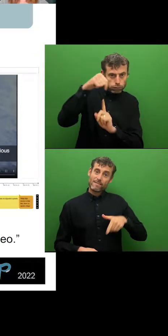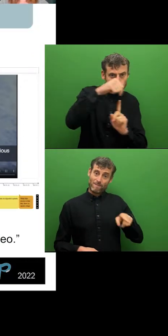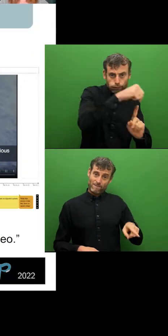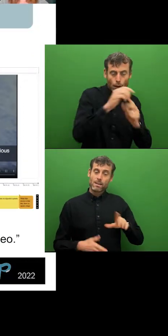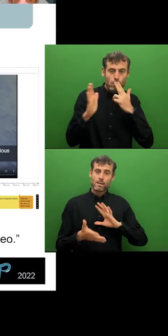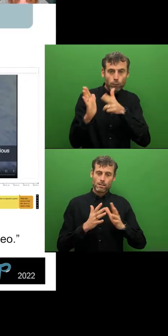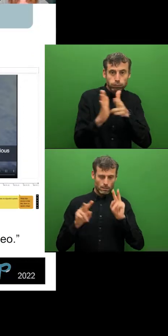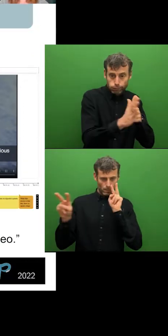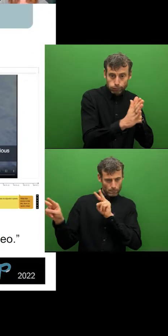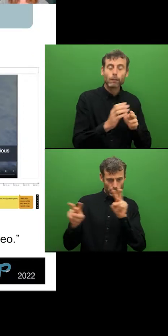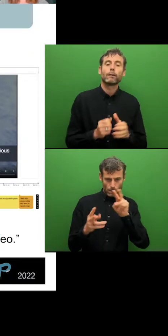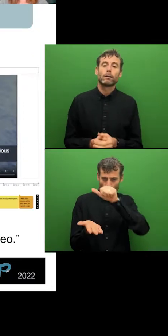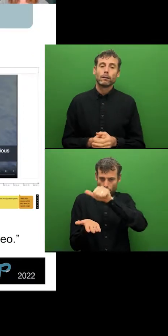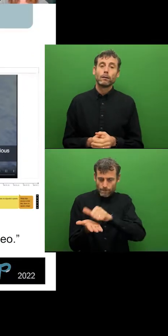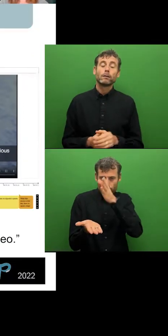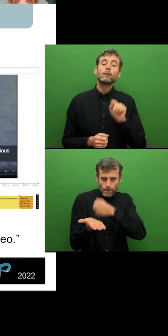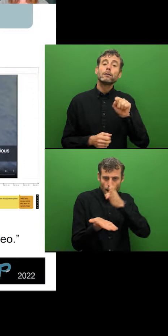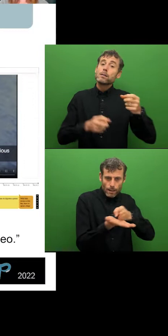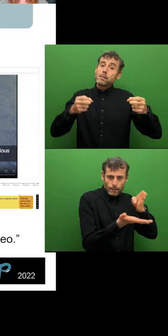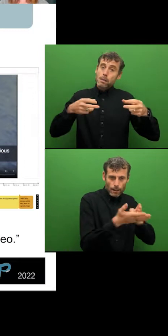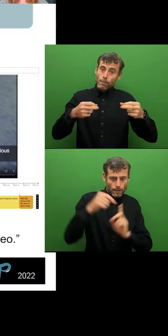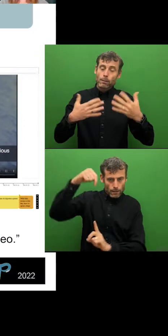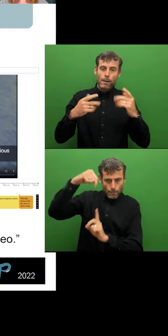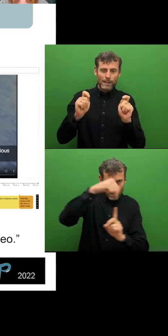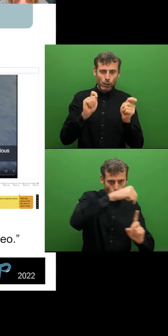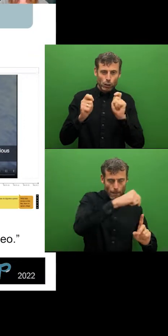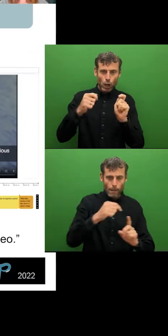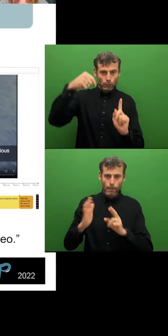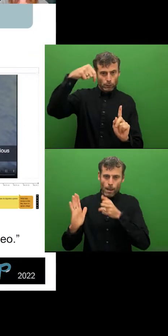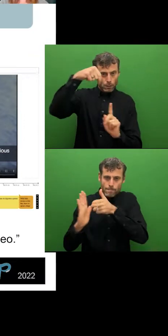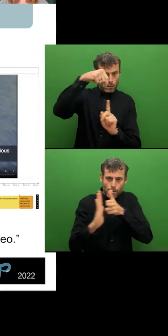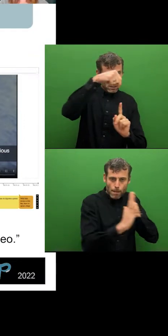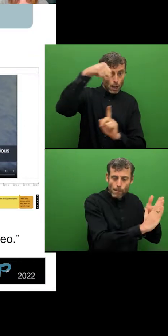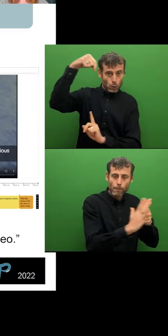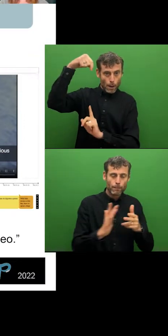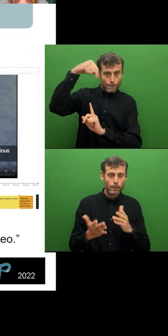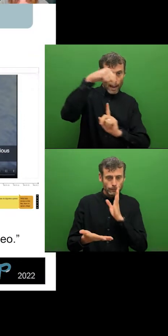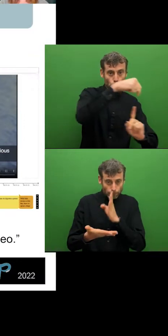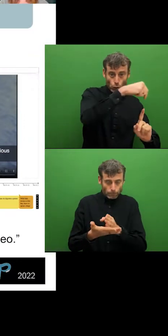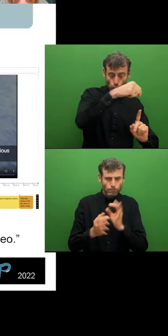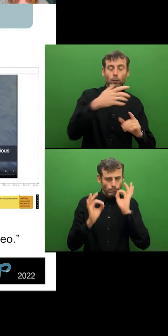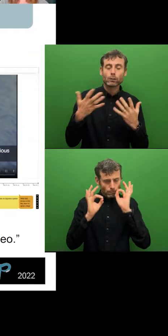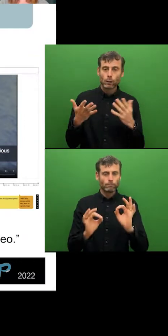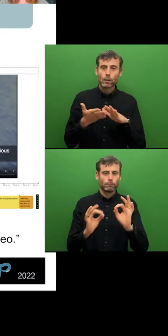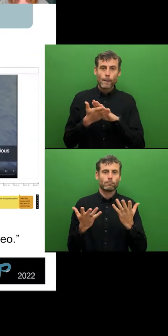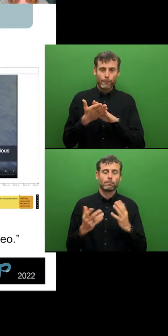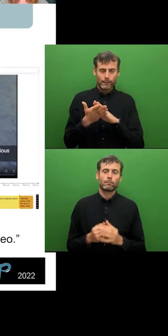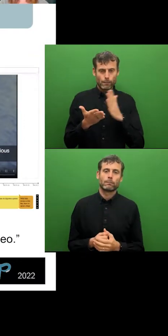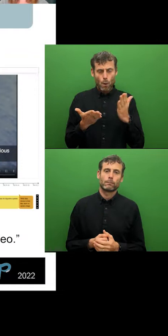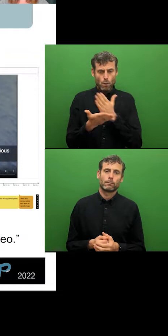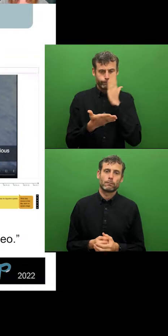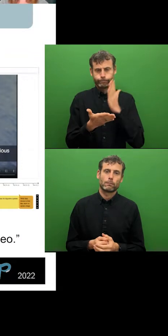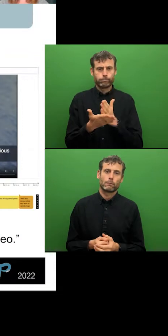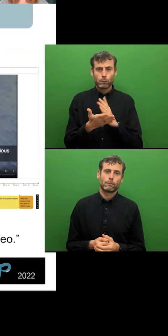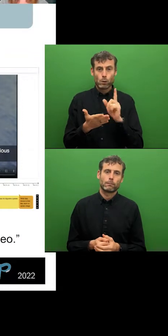some of the subtitles have also been manually aligned to the sign language video in order to create accurate video